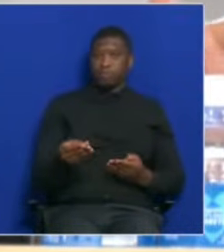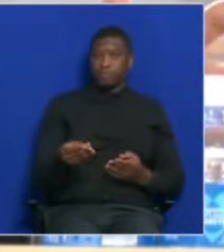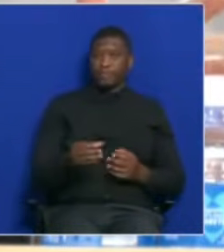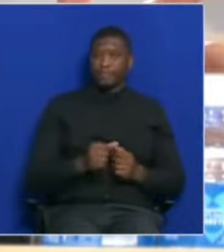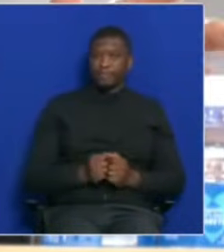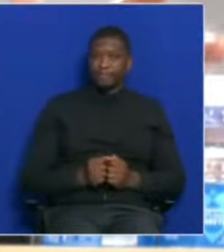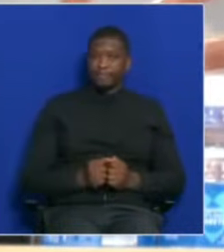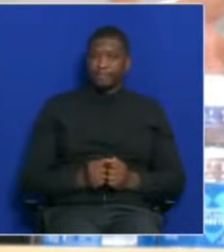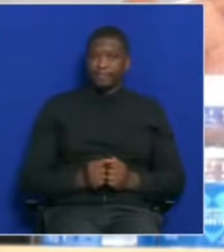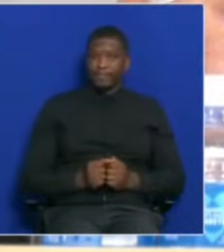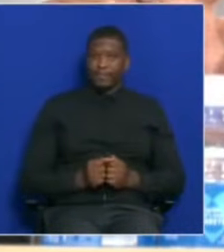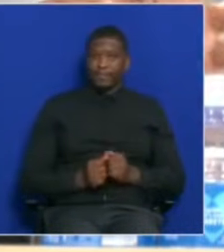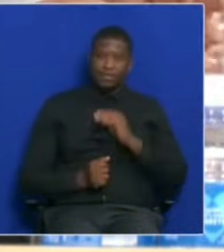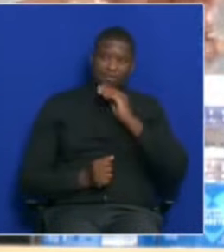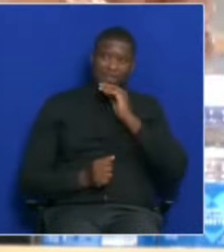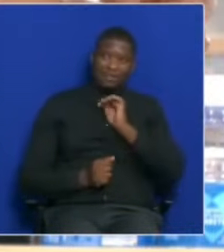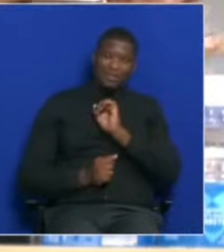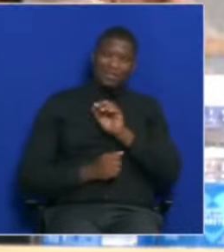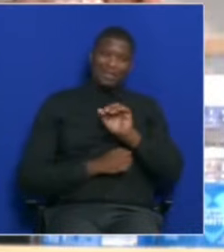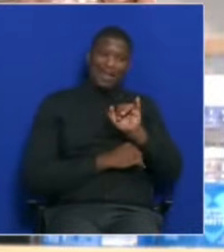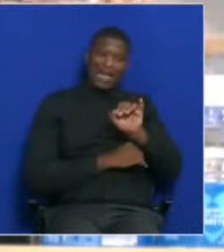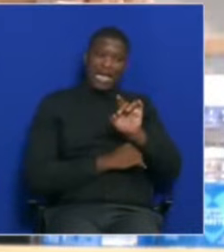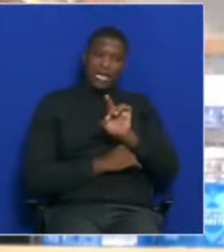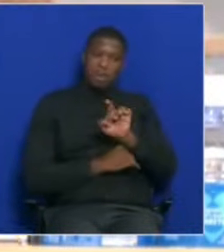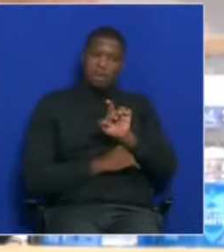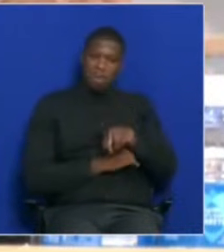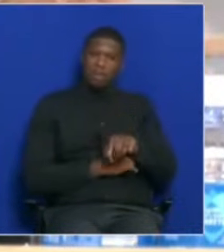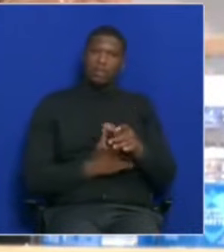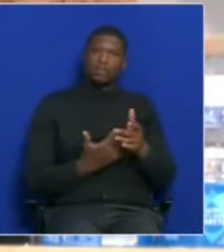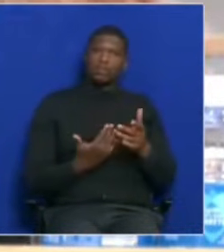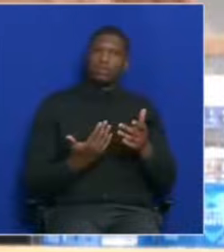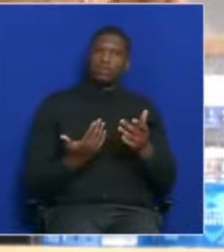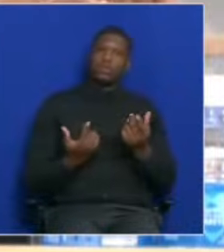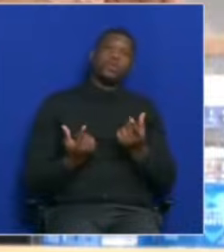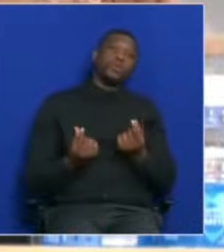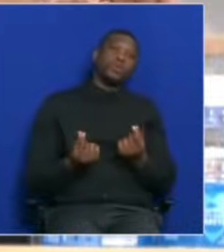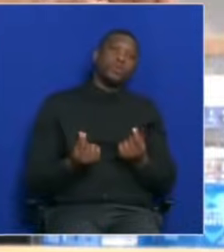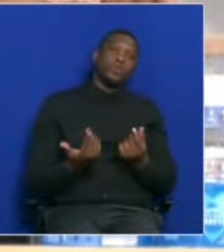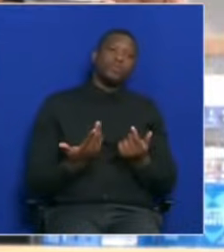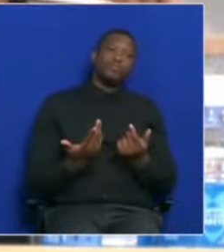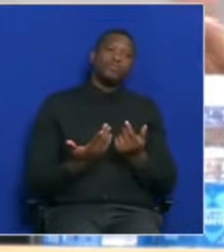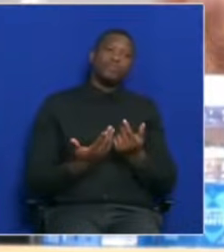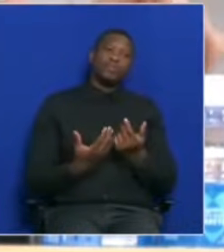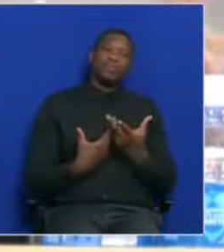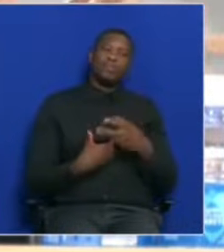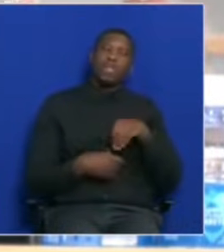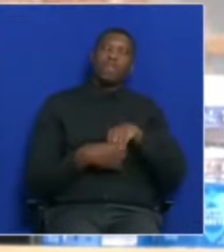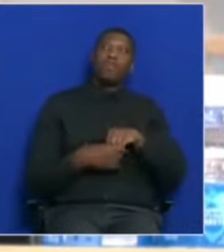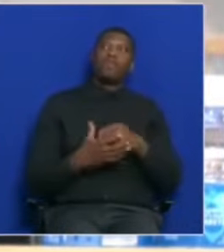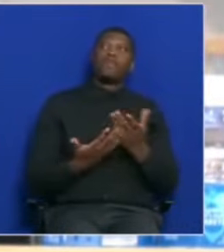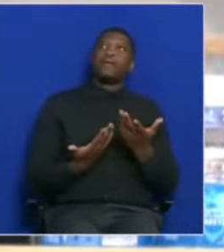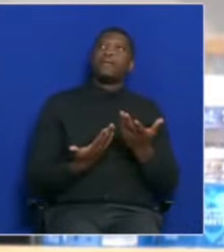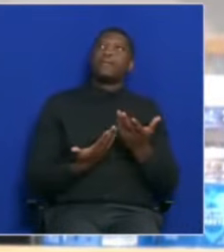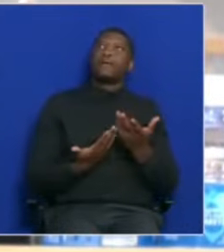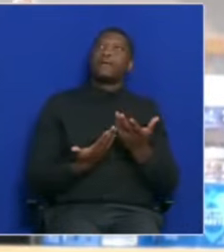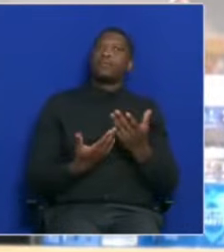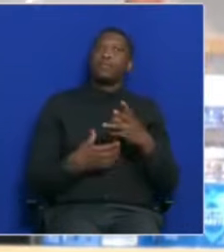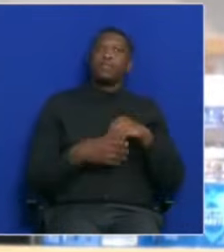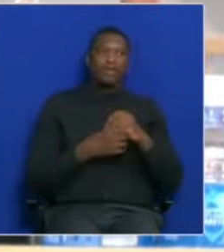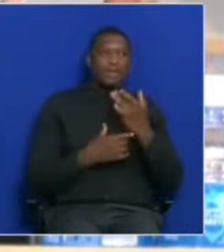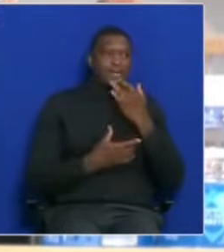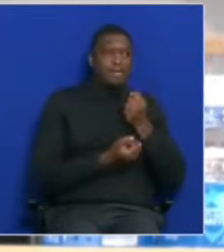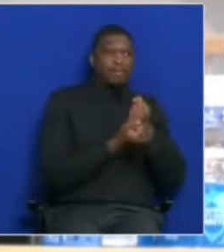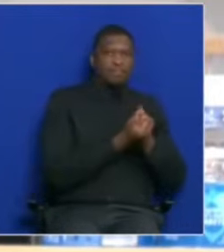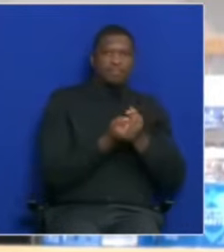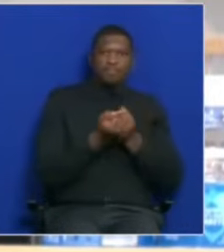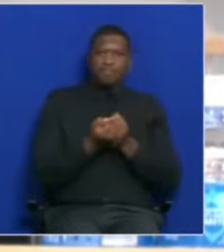The ID should be sitting as a neutral party, so to speak, where others come and persuade her, we need